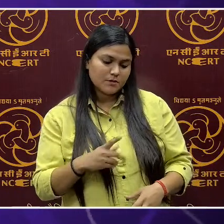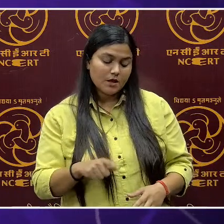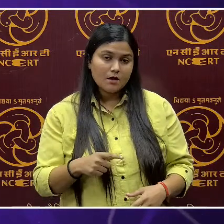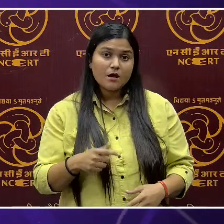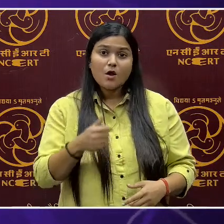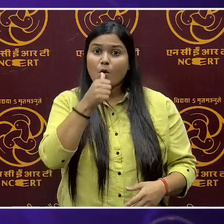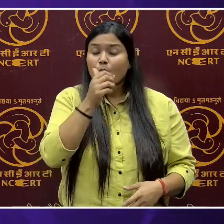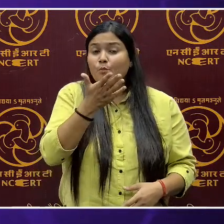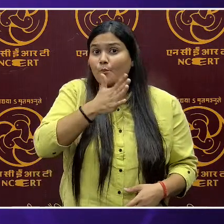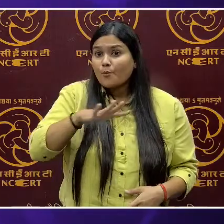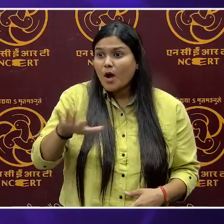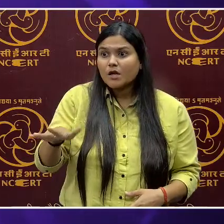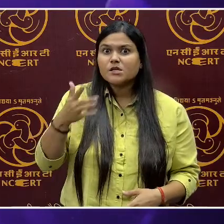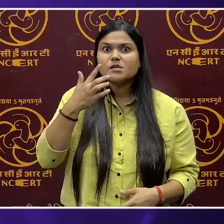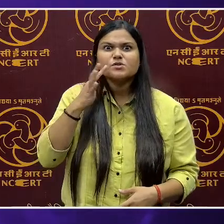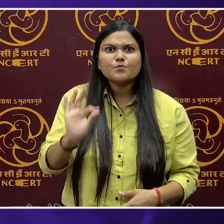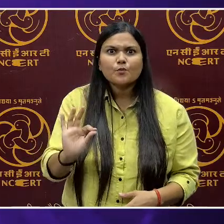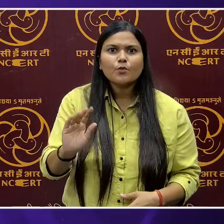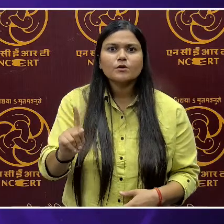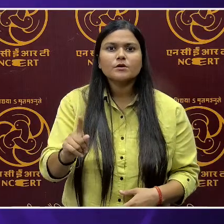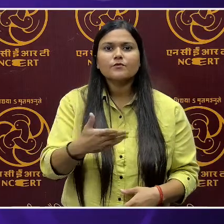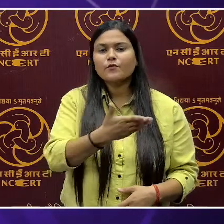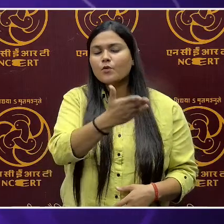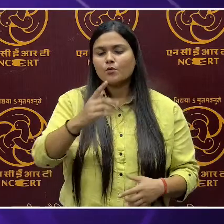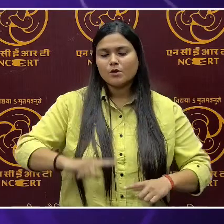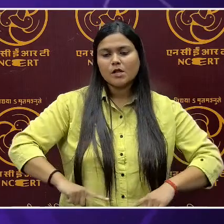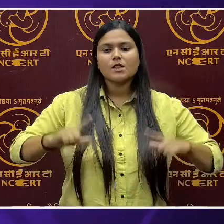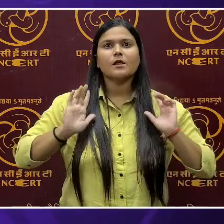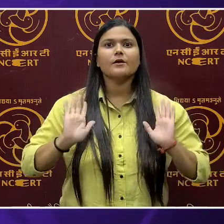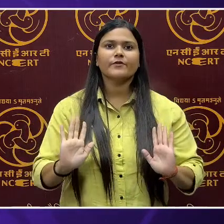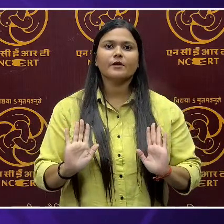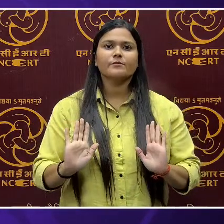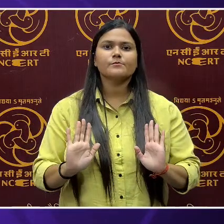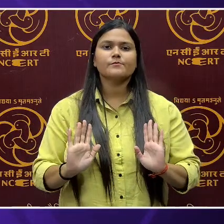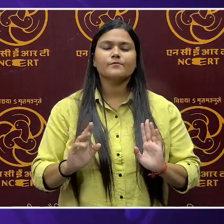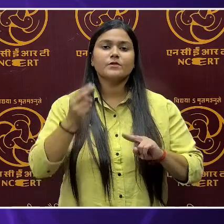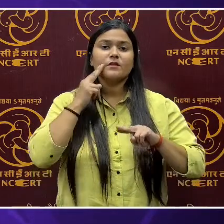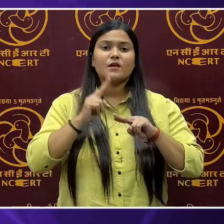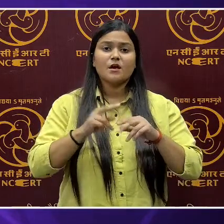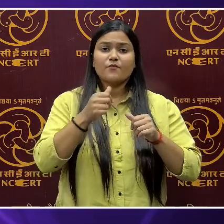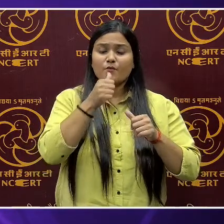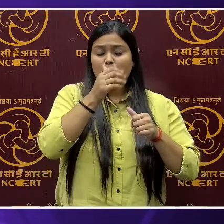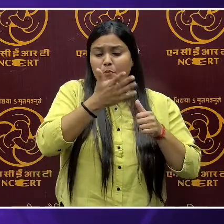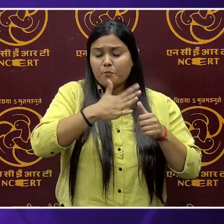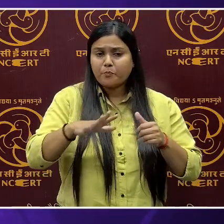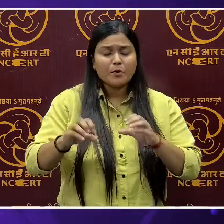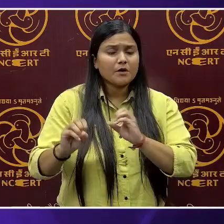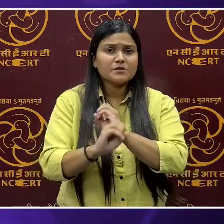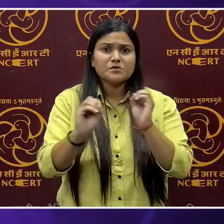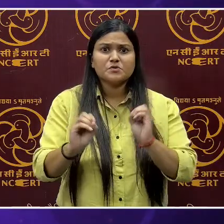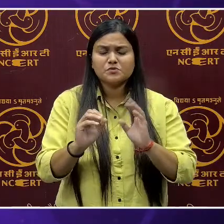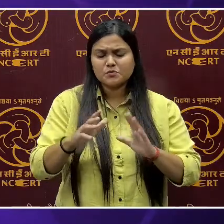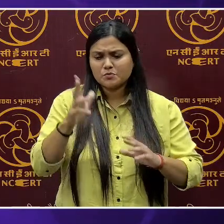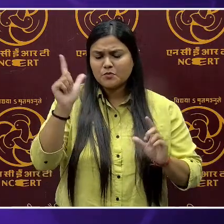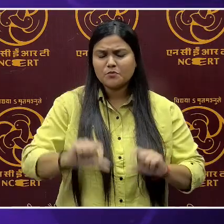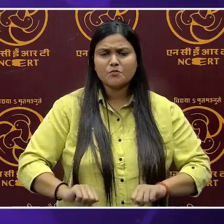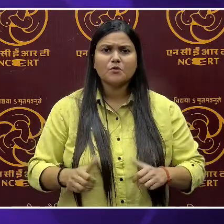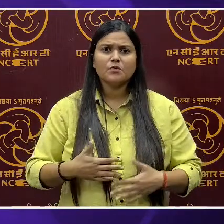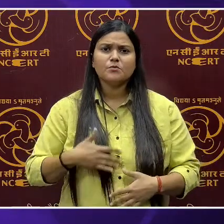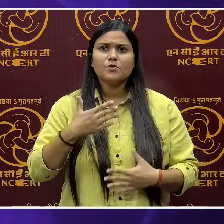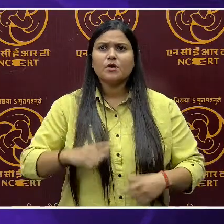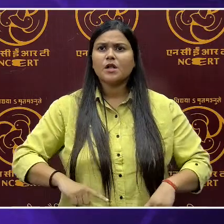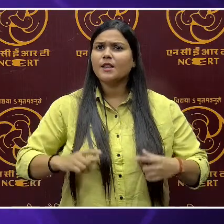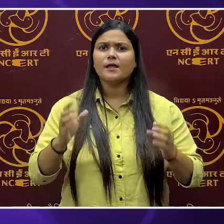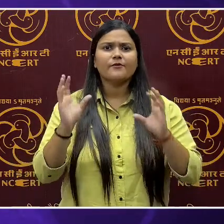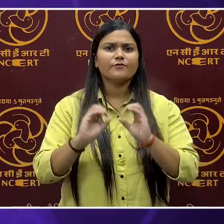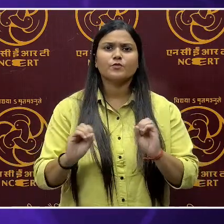of the main sources that makes us alive. Yes. So I'll be sad and then angry for certain reasons, because maybe